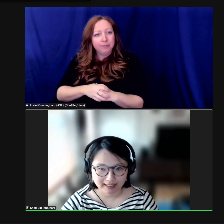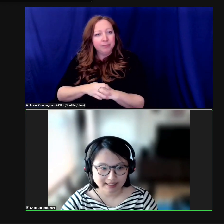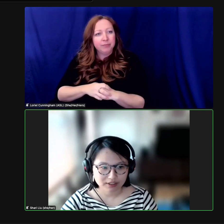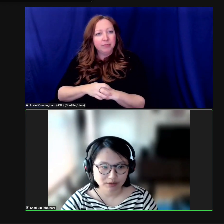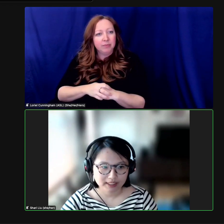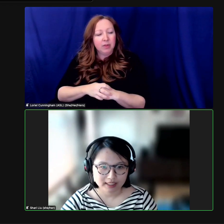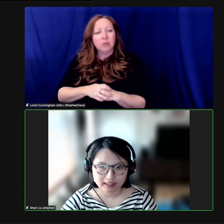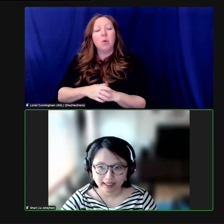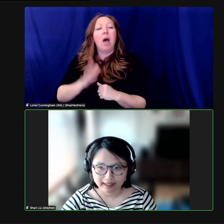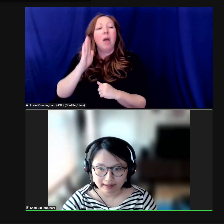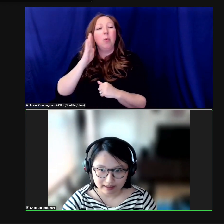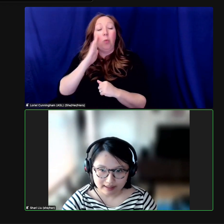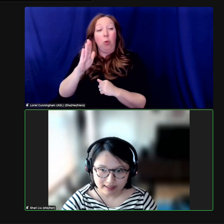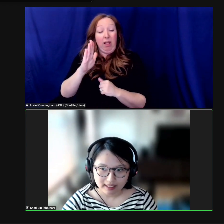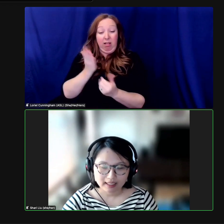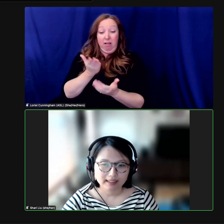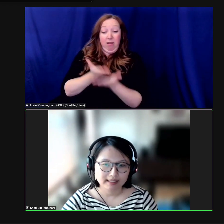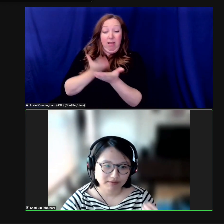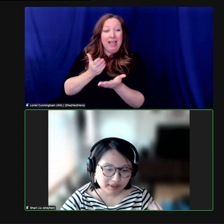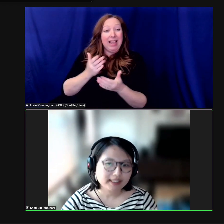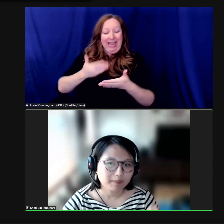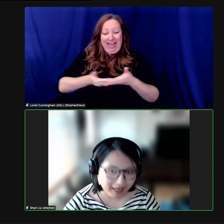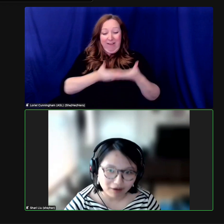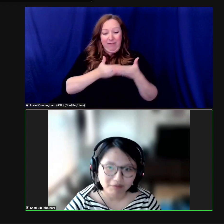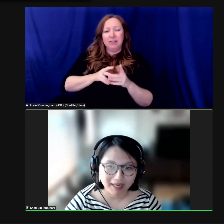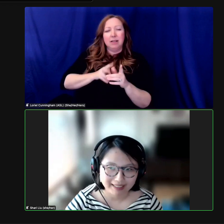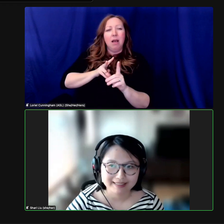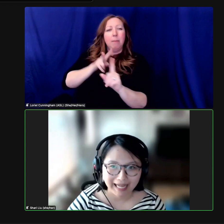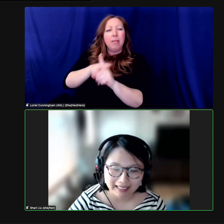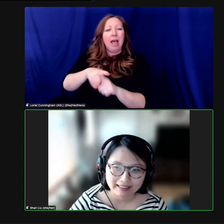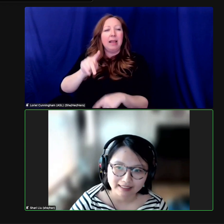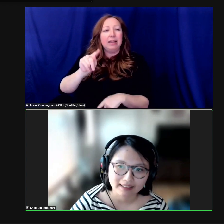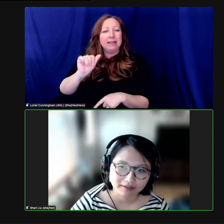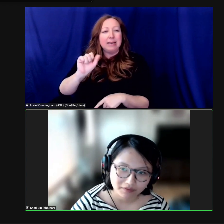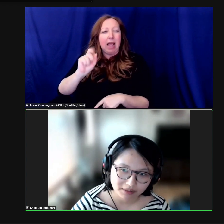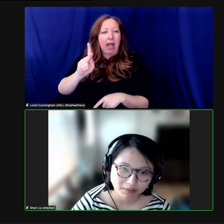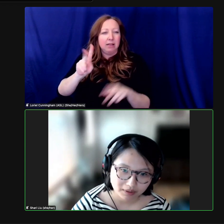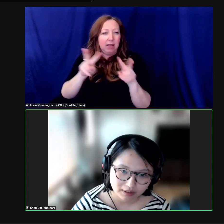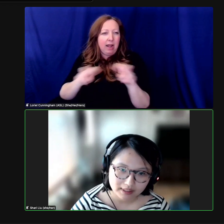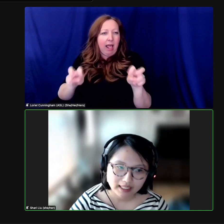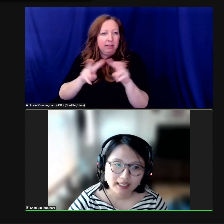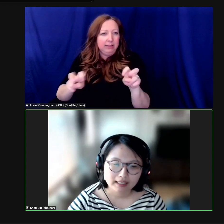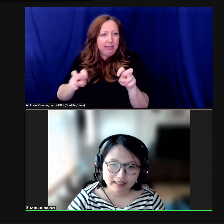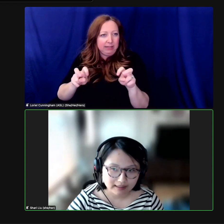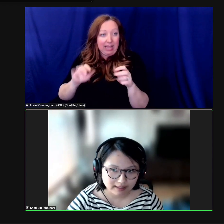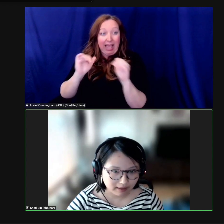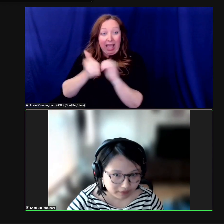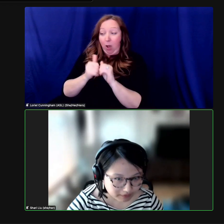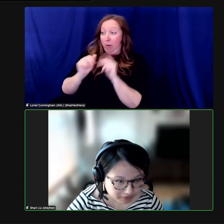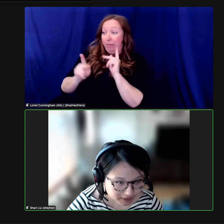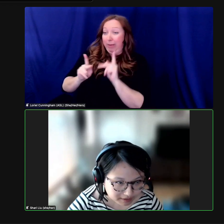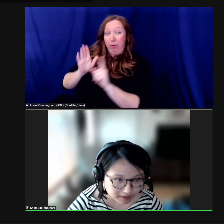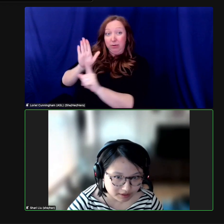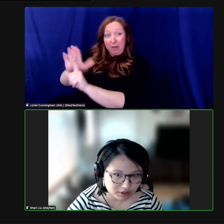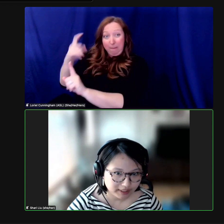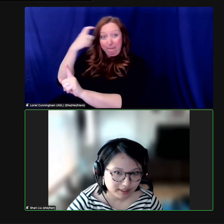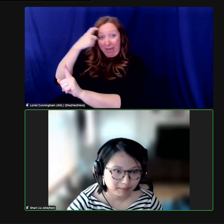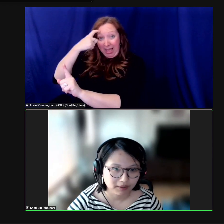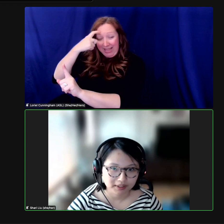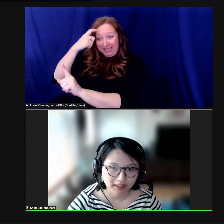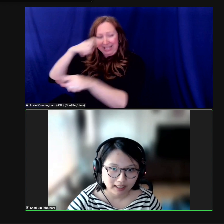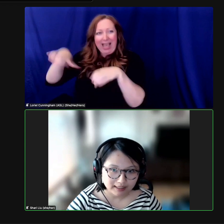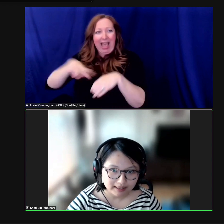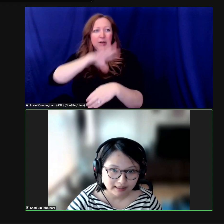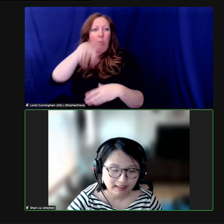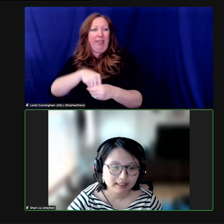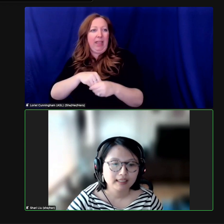task analysis to a scene like this that is really about minds acting in a physical world. That is, a physical constraints